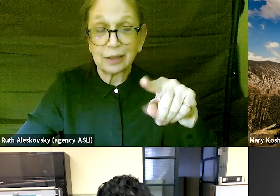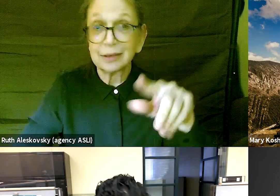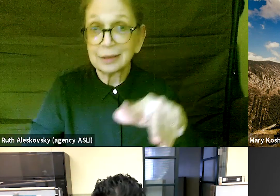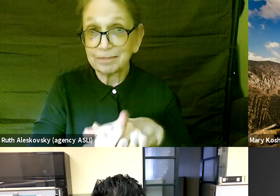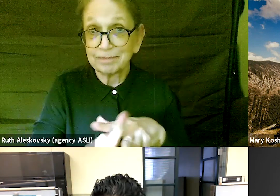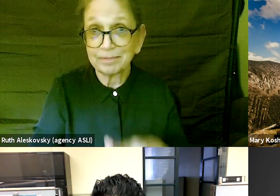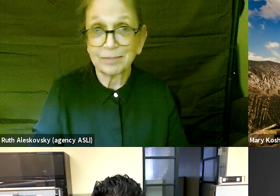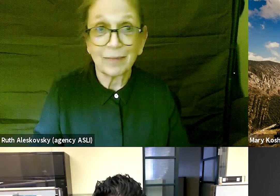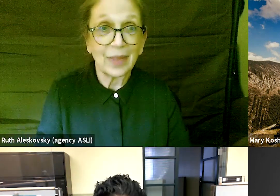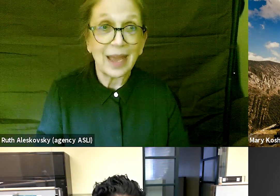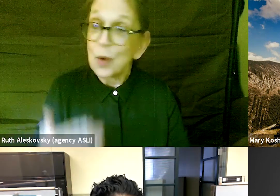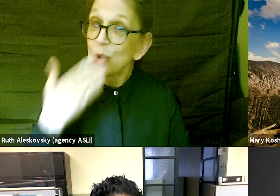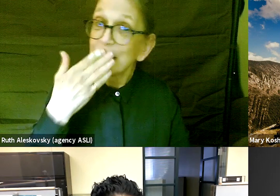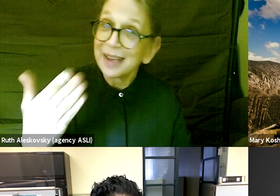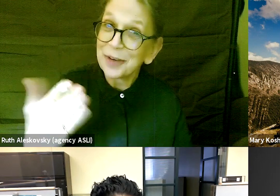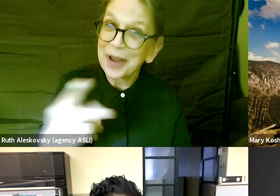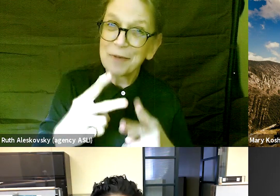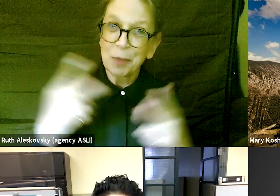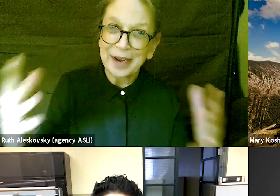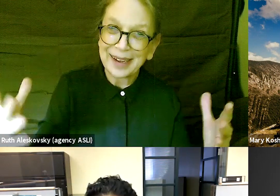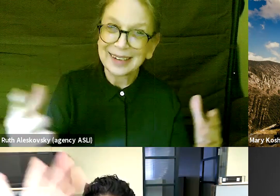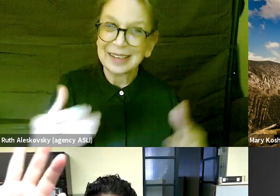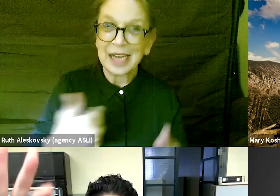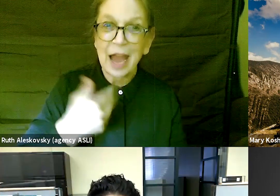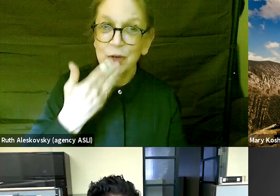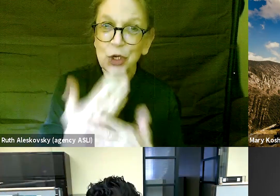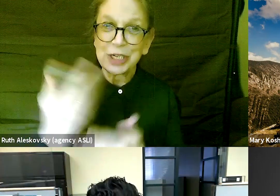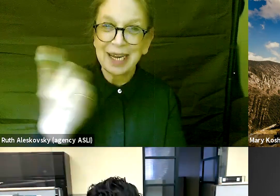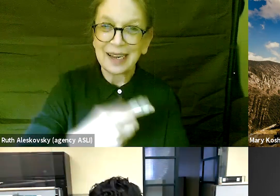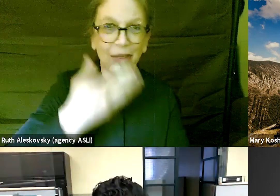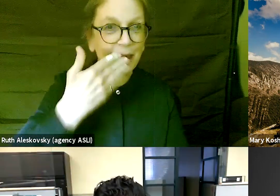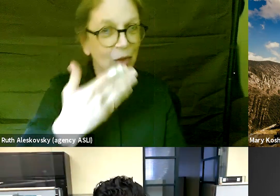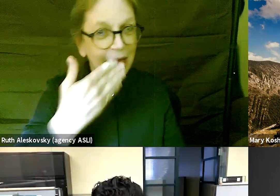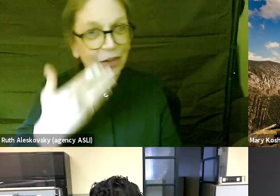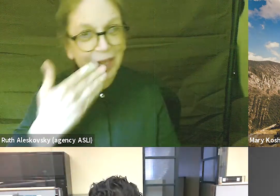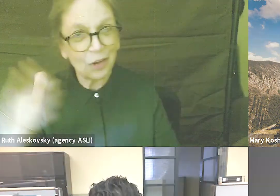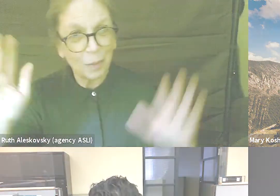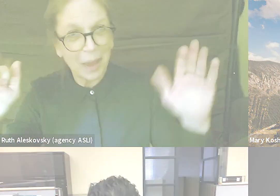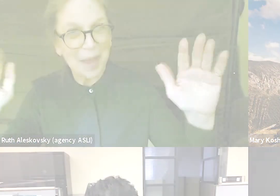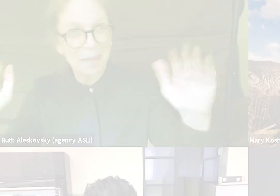All right, thank you, everybody. Have a great day. Bye-bye. Thanks, everyone. Thanks all.